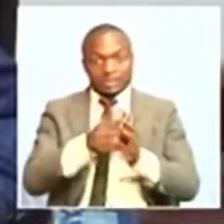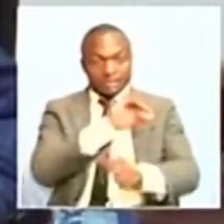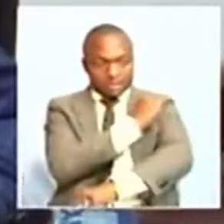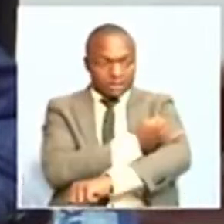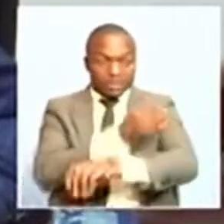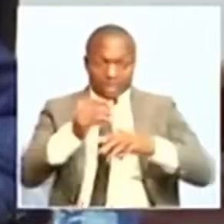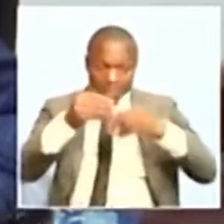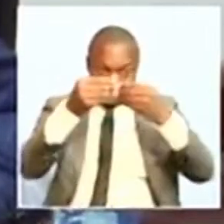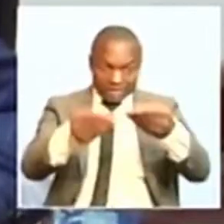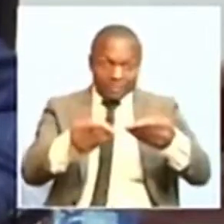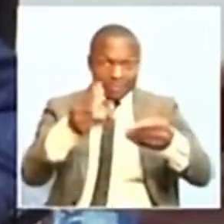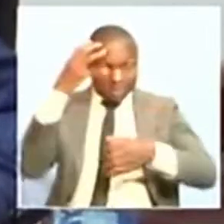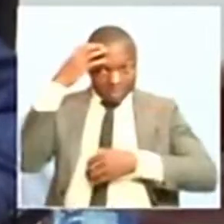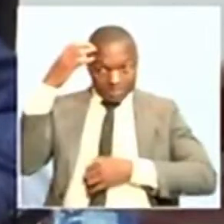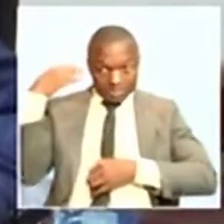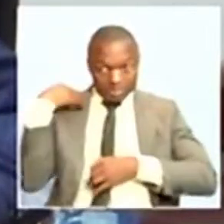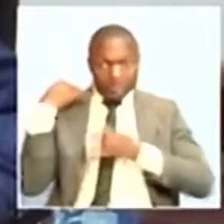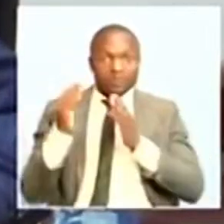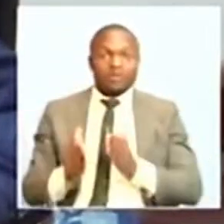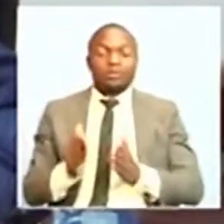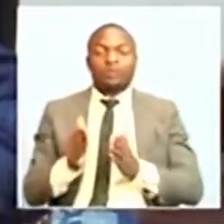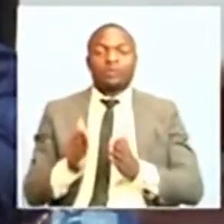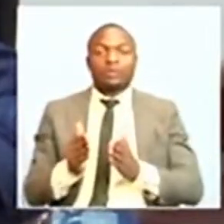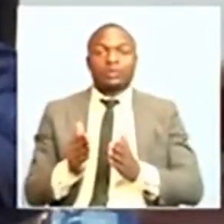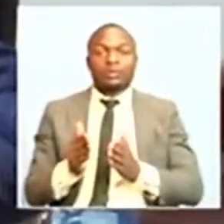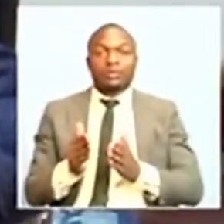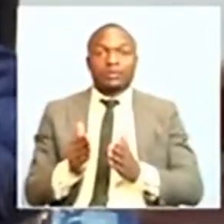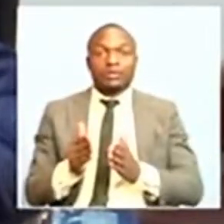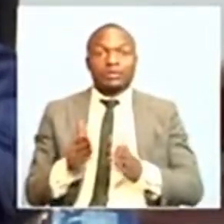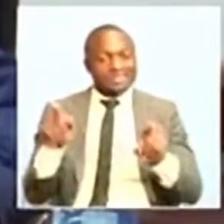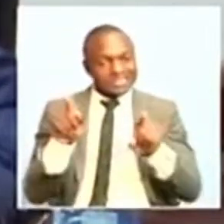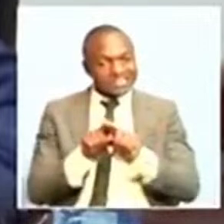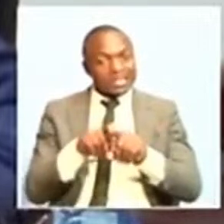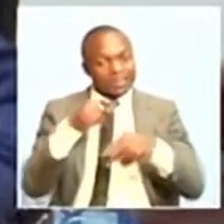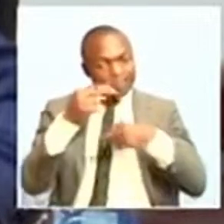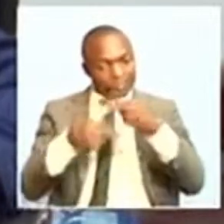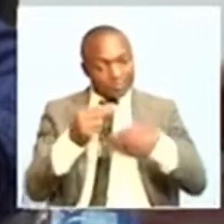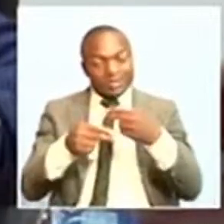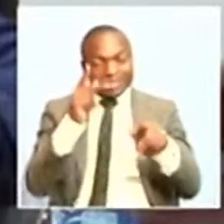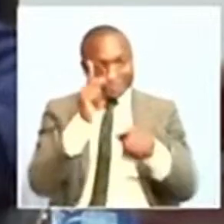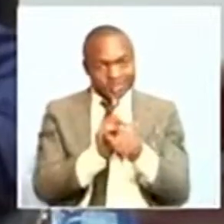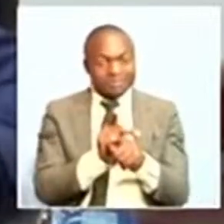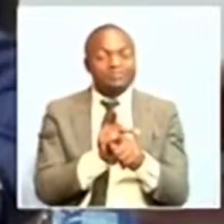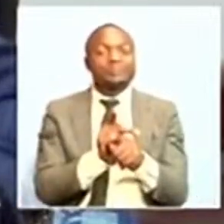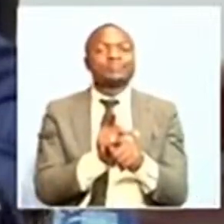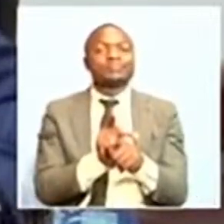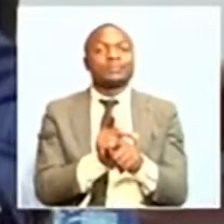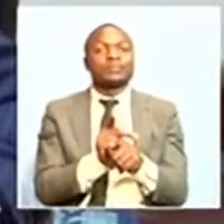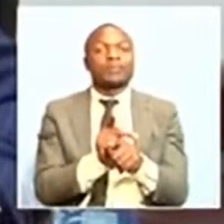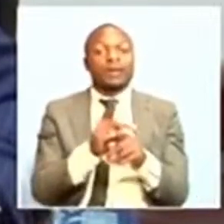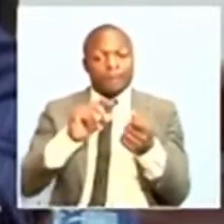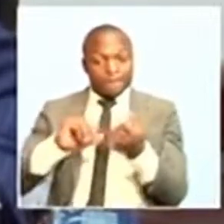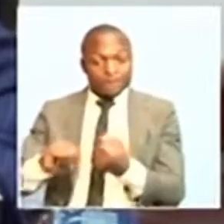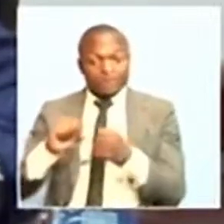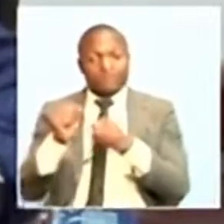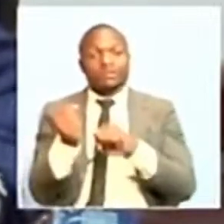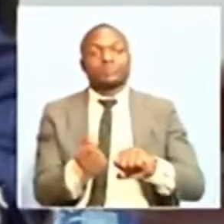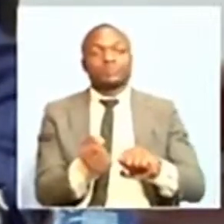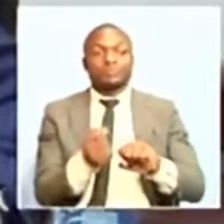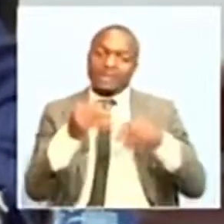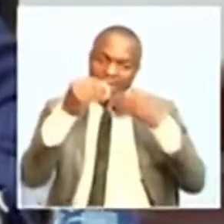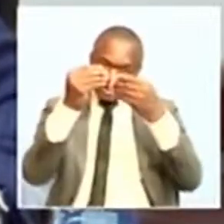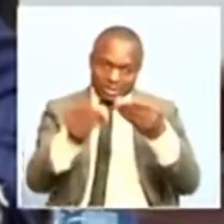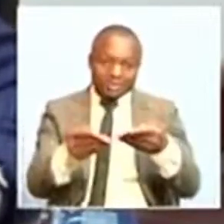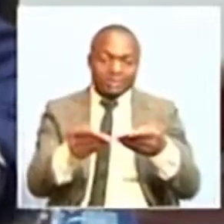to officers and who are and also the same definition is maintained. They are protected